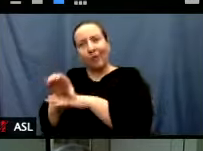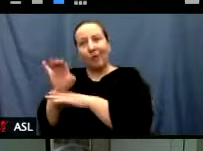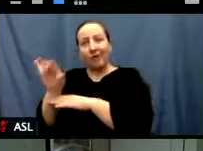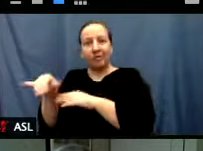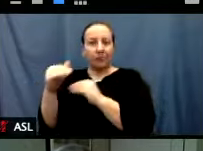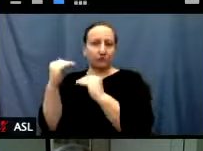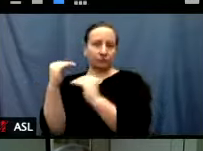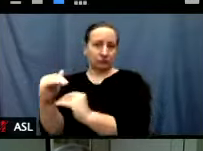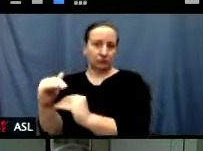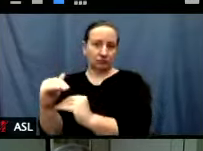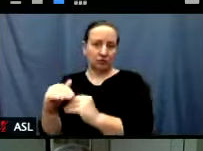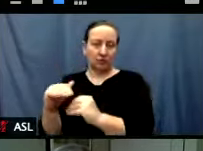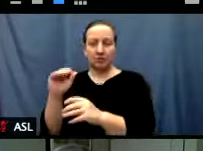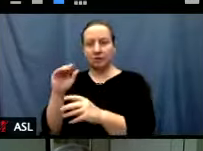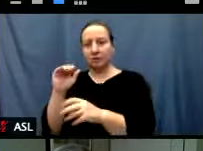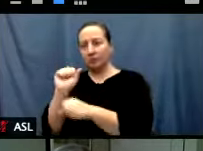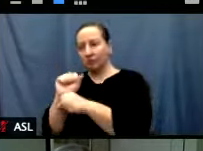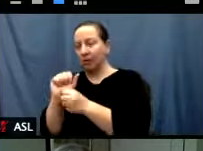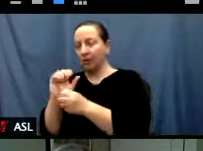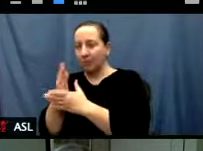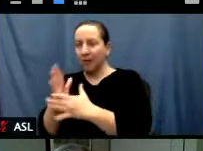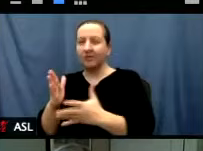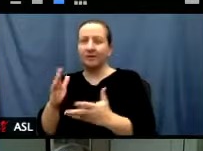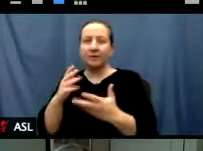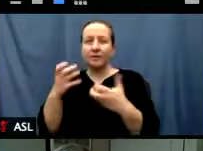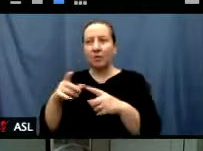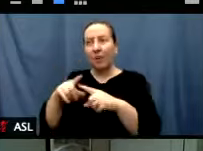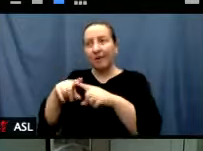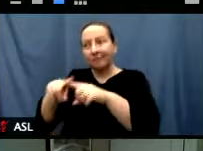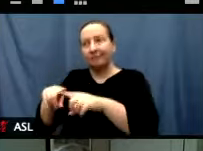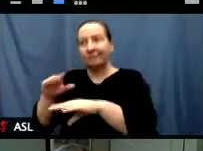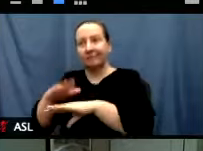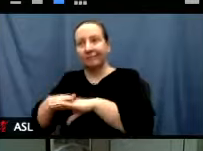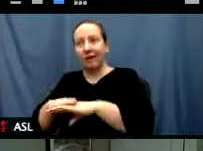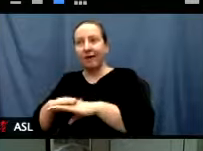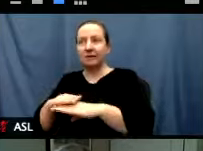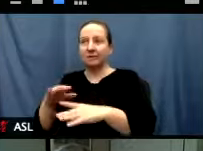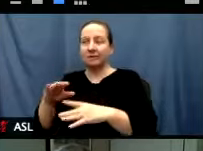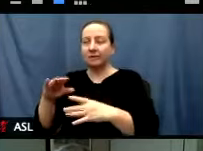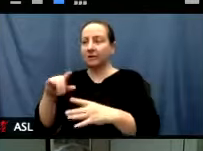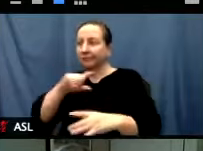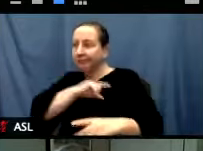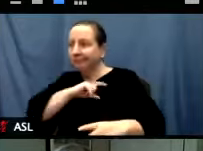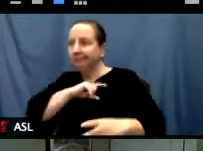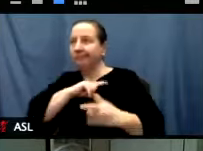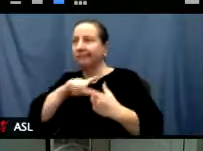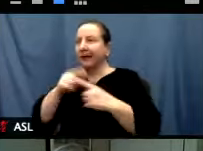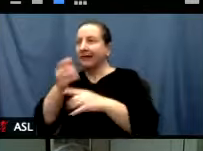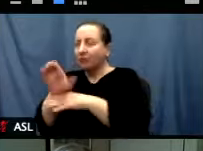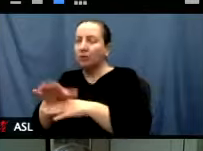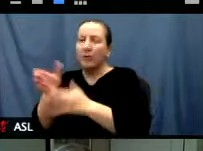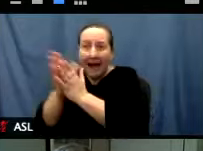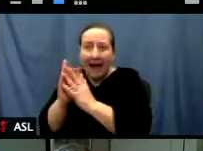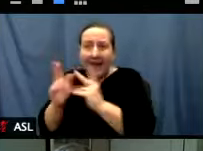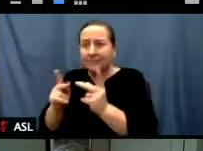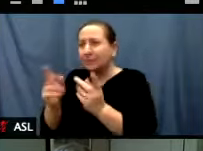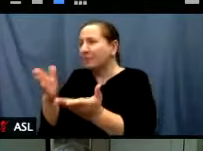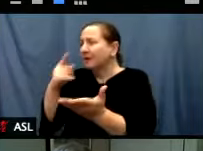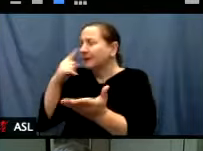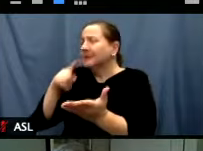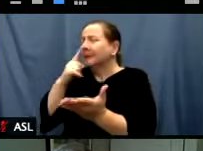more than relying on enforcement, we ask individuals to participate with us in meeting